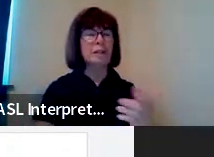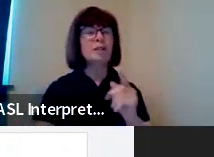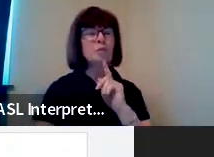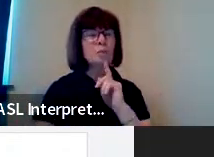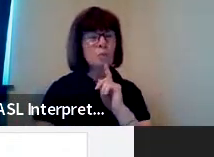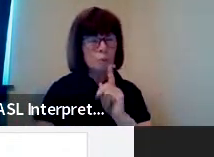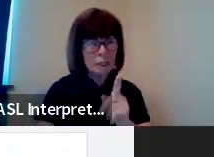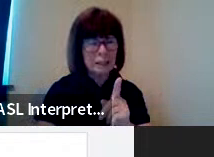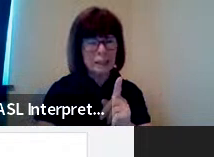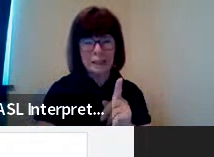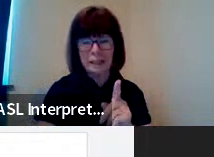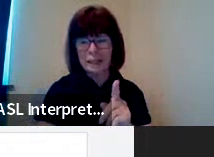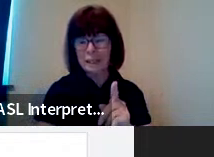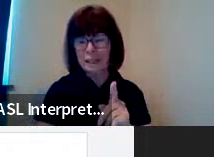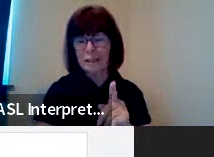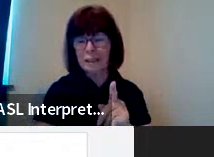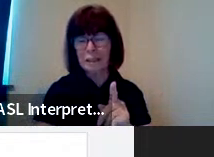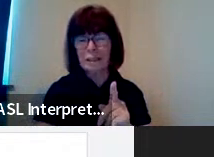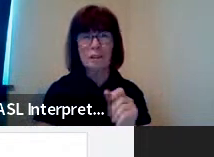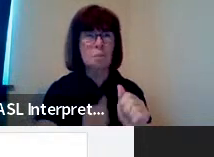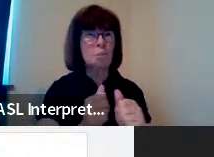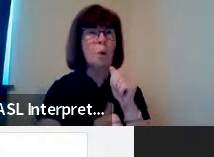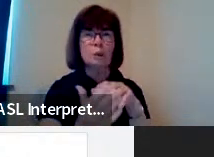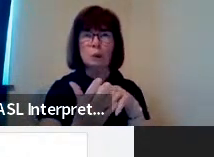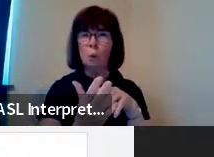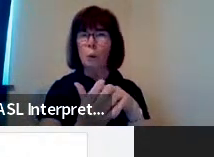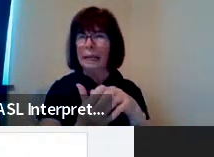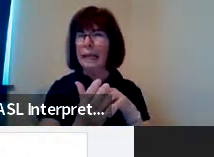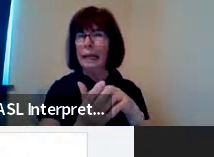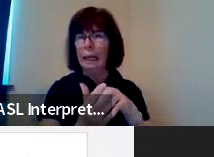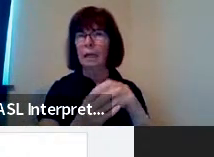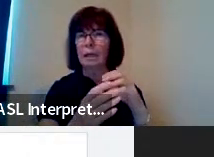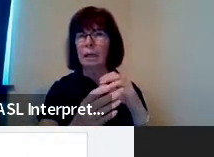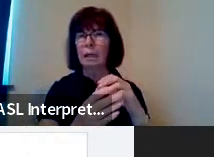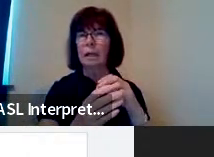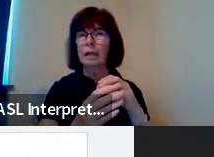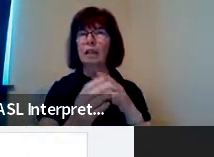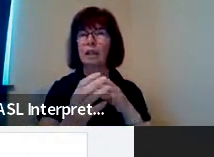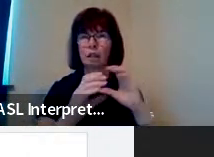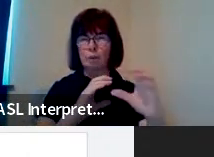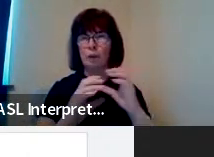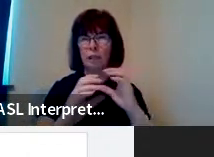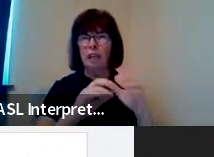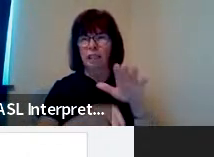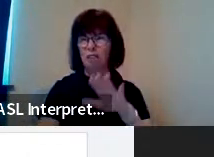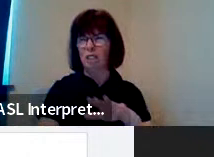really one of the weakest areas of communications that I'm aware of.